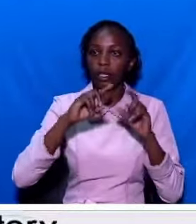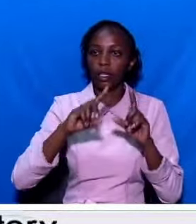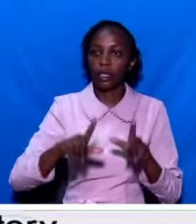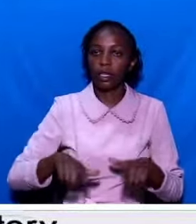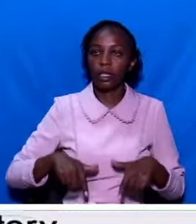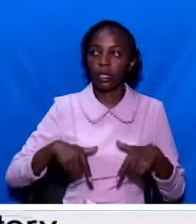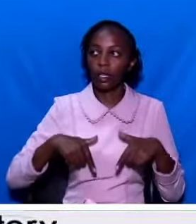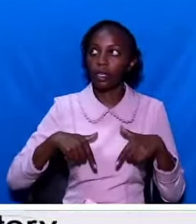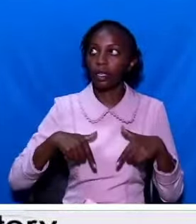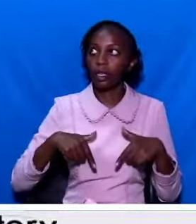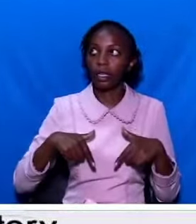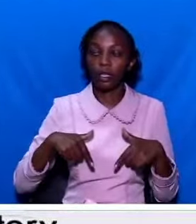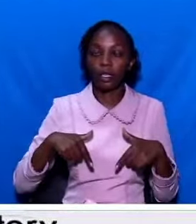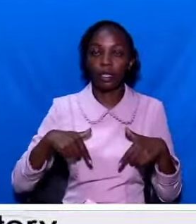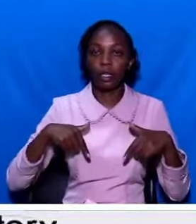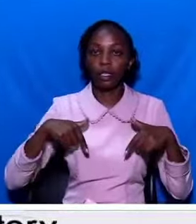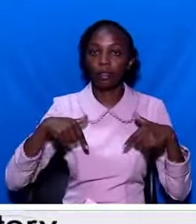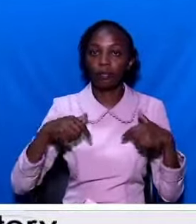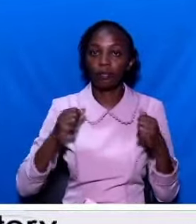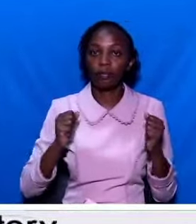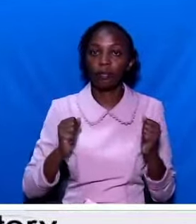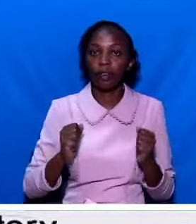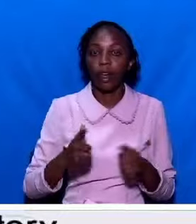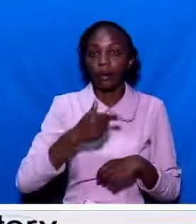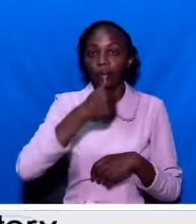Keep on raising your hands if you're singing that song. One more time.